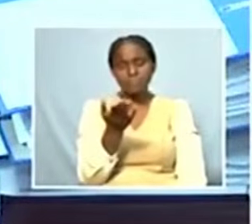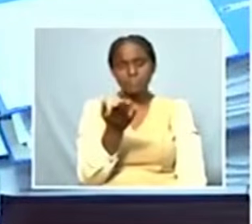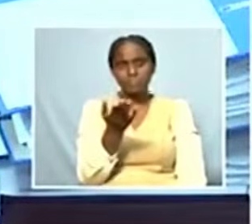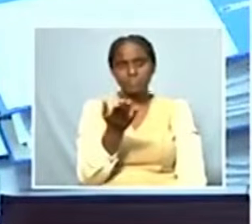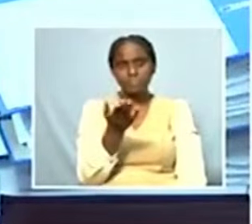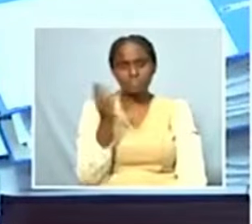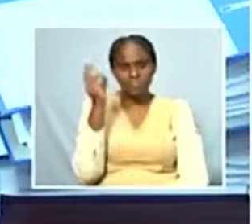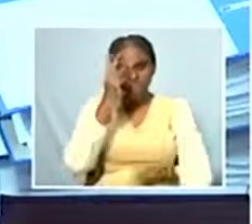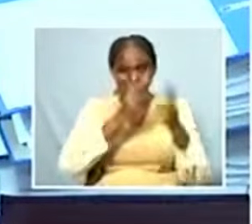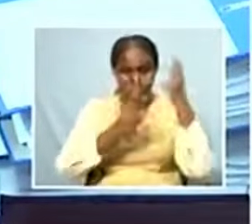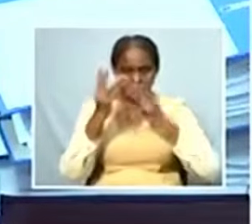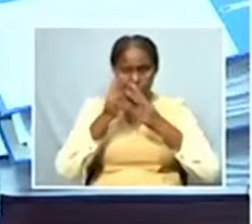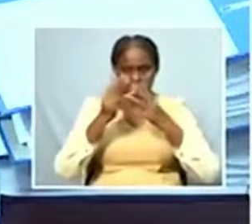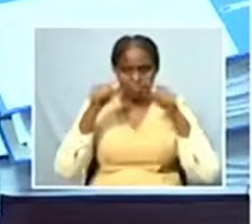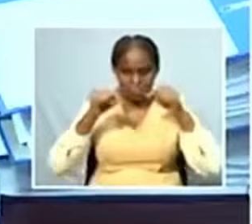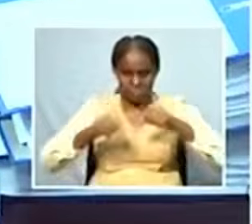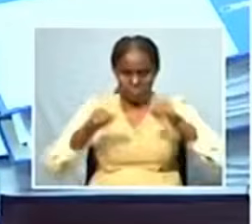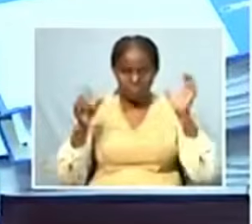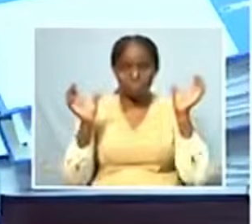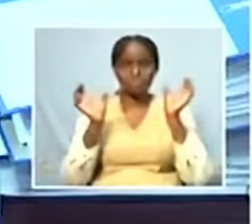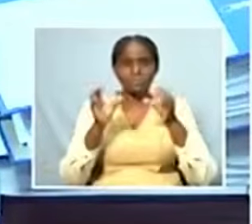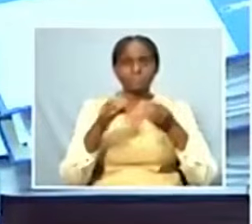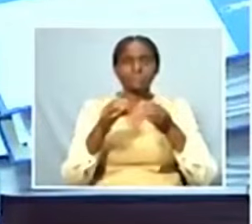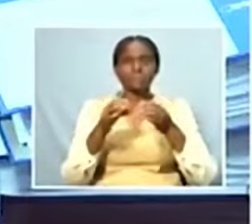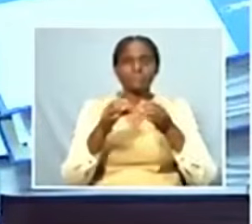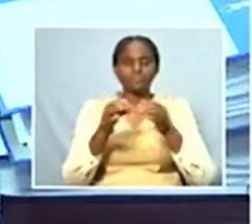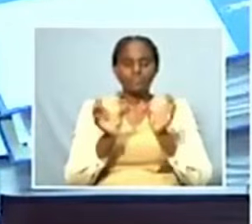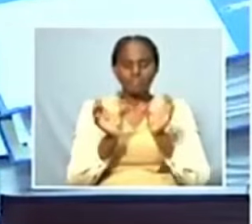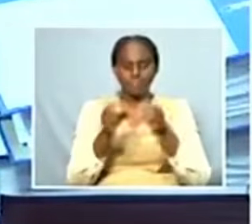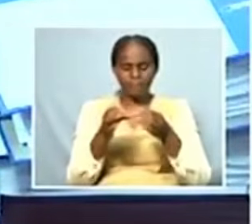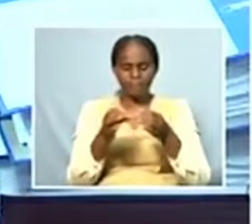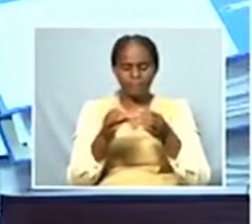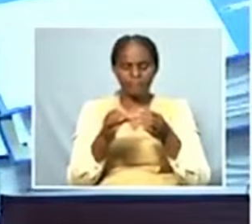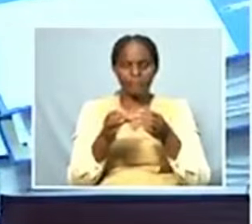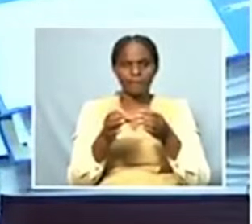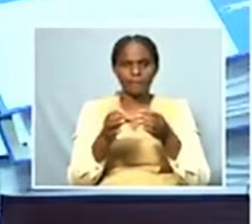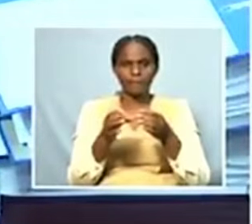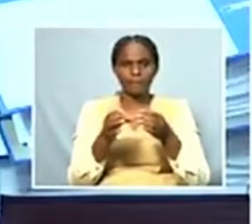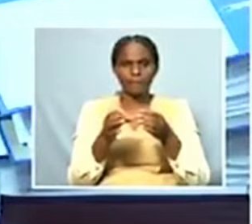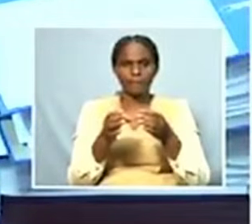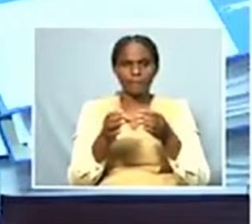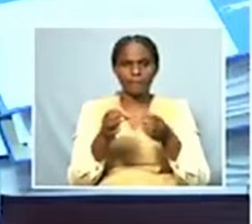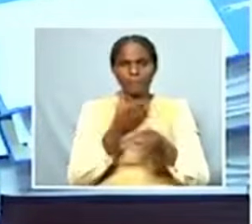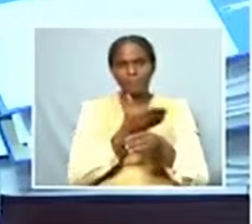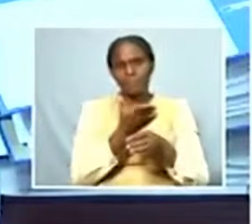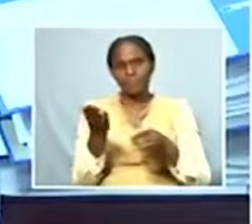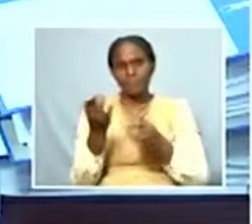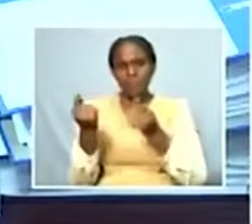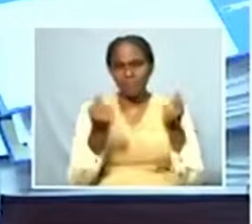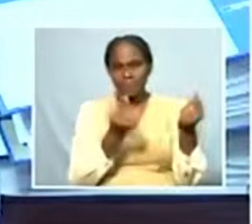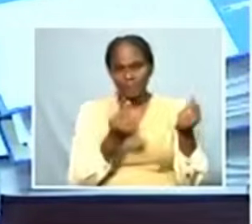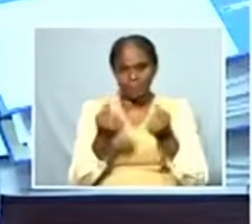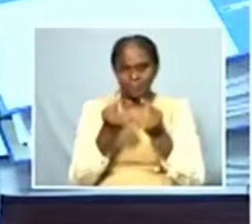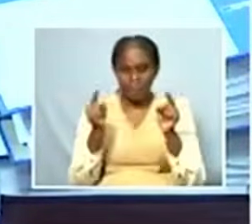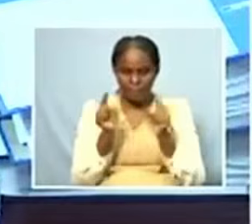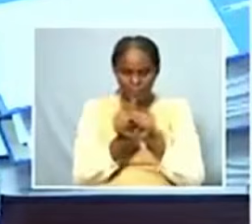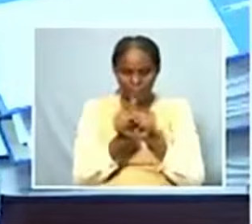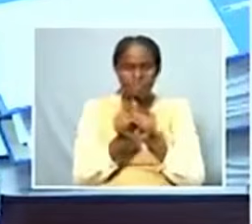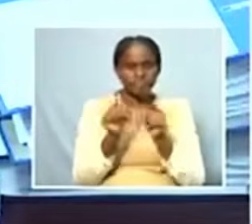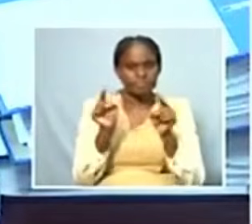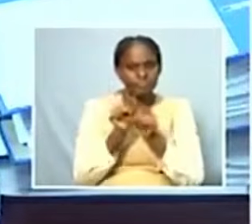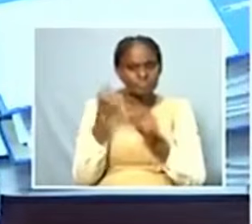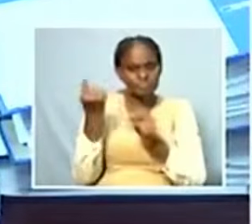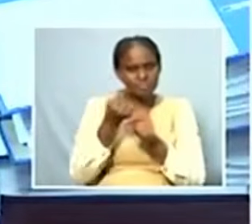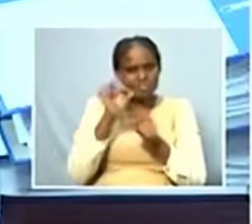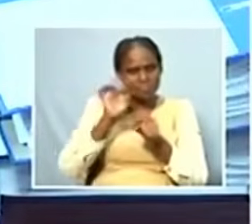the concerns of the committee, and this situation seems to be peculiar only to your